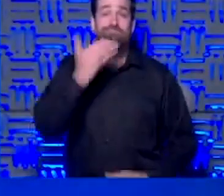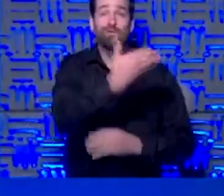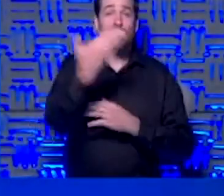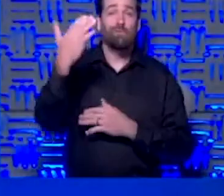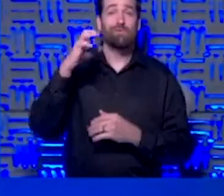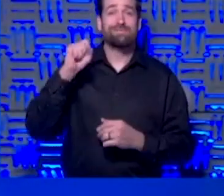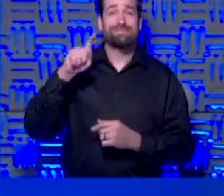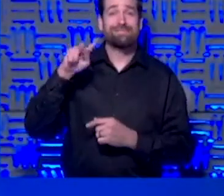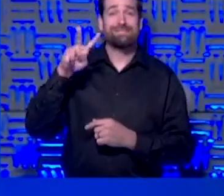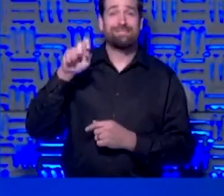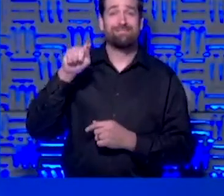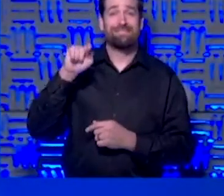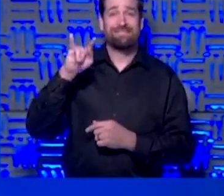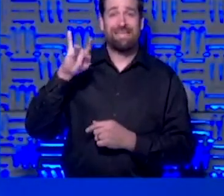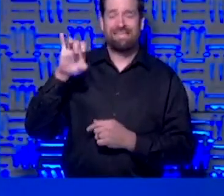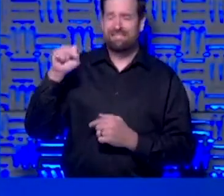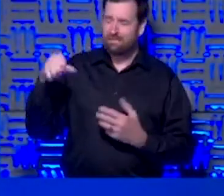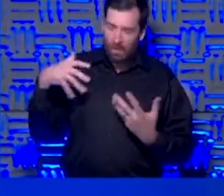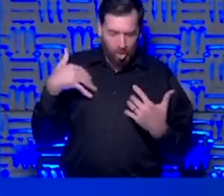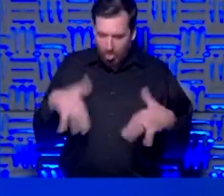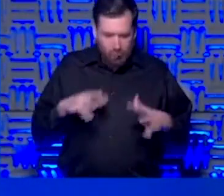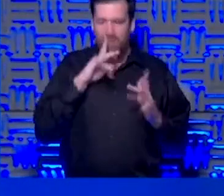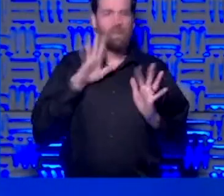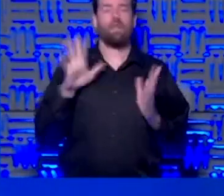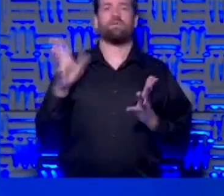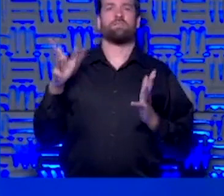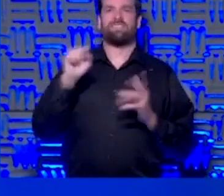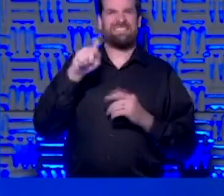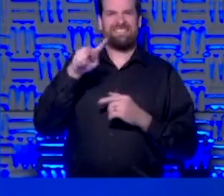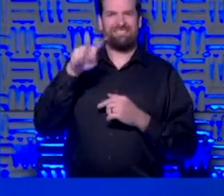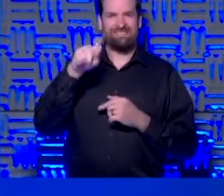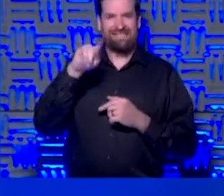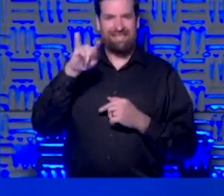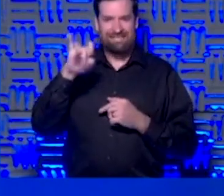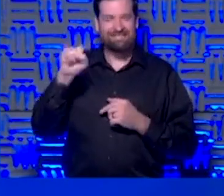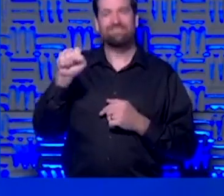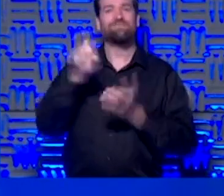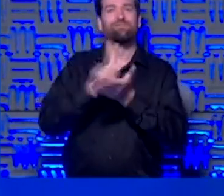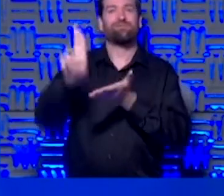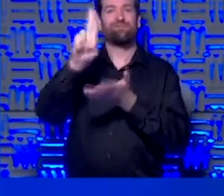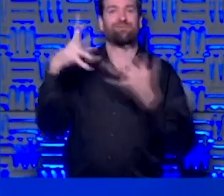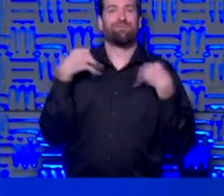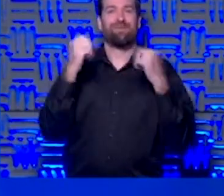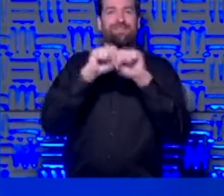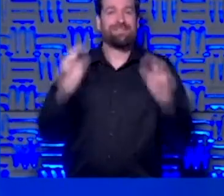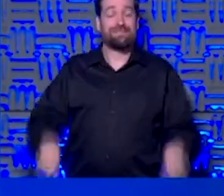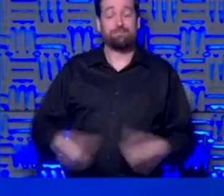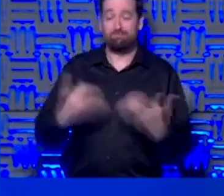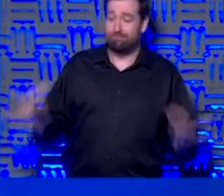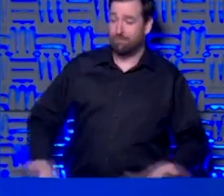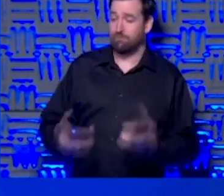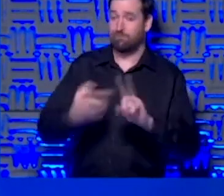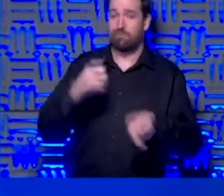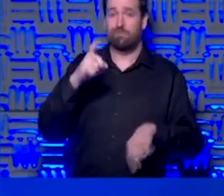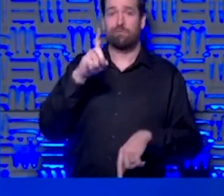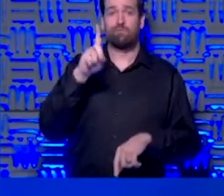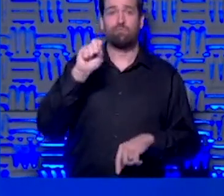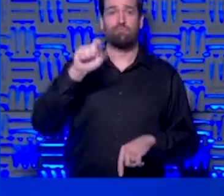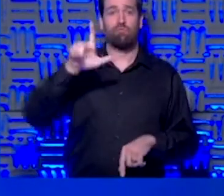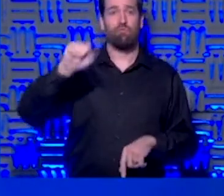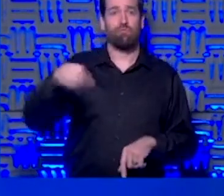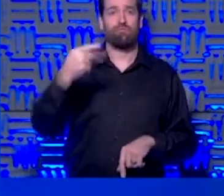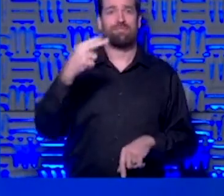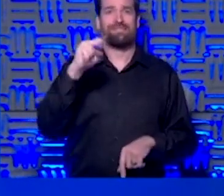Good morning, Steve Stites. Steve Stites, Chief Medical Officer here at the University of Kansas Health System, broadcasting live with you from the Dolph Simons